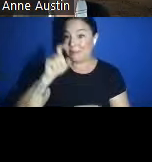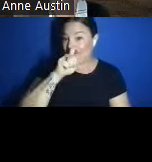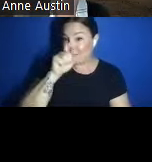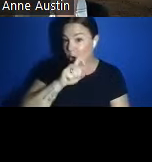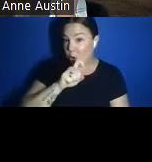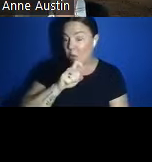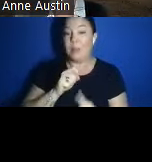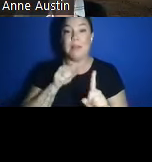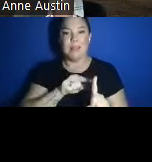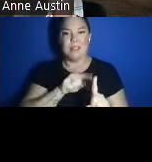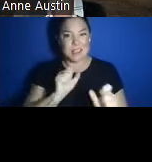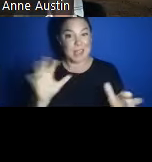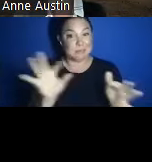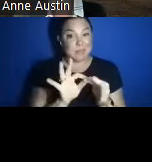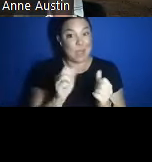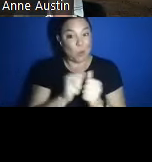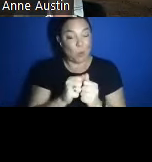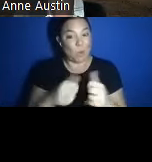could be connected to fertility.